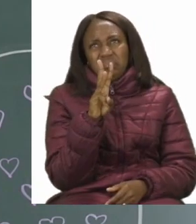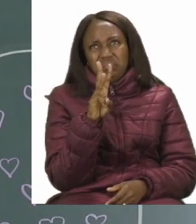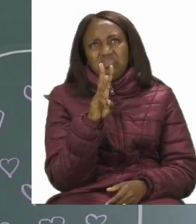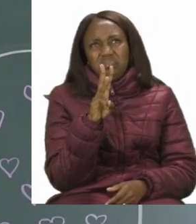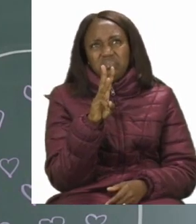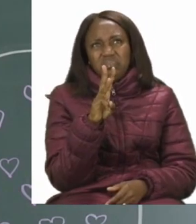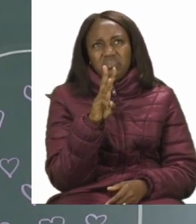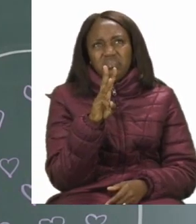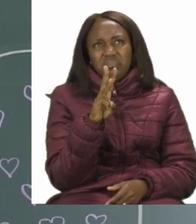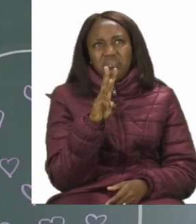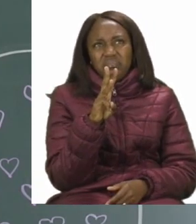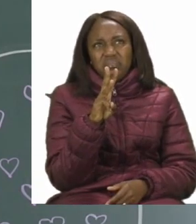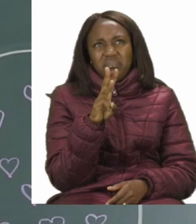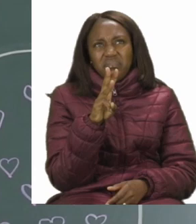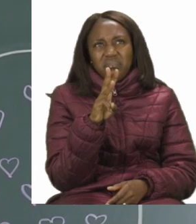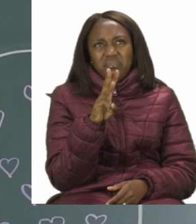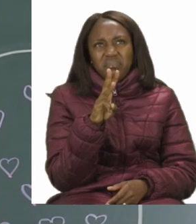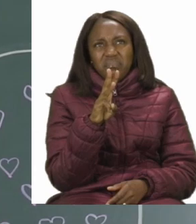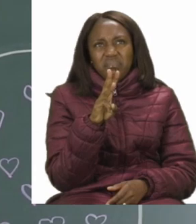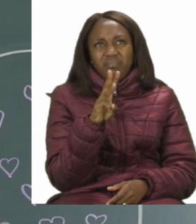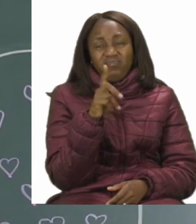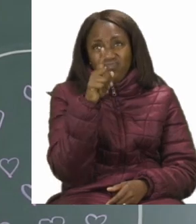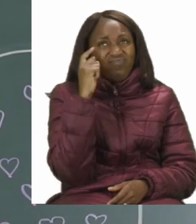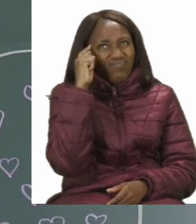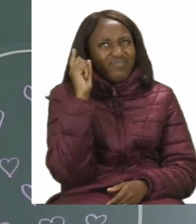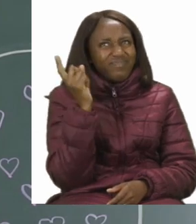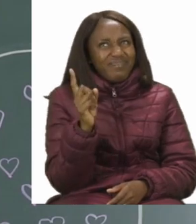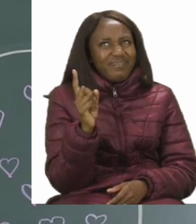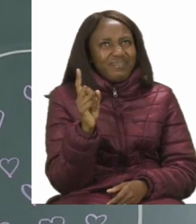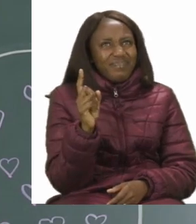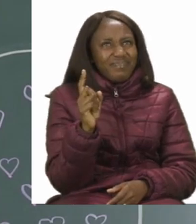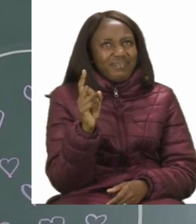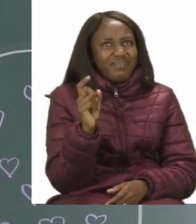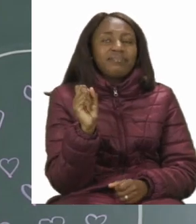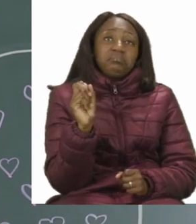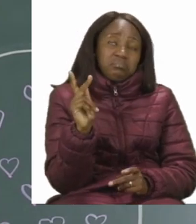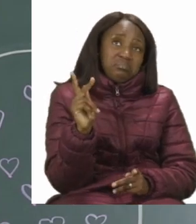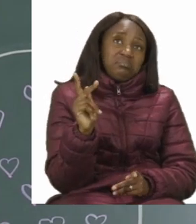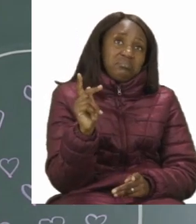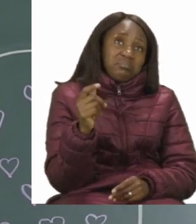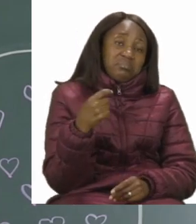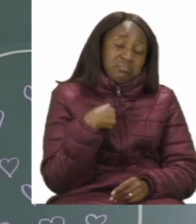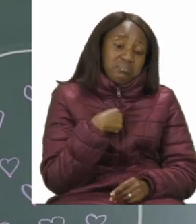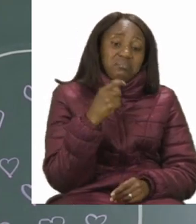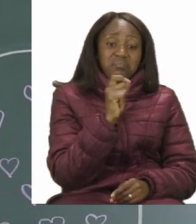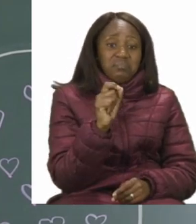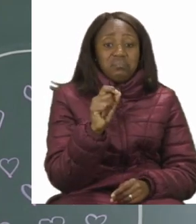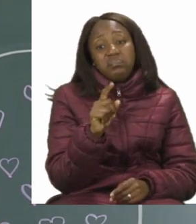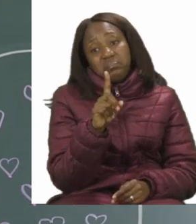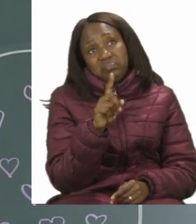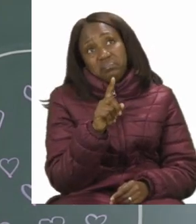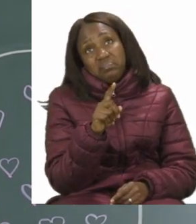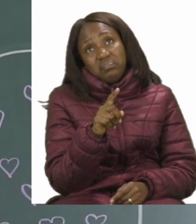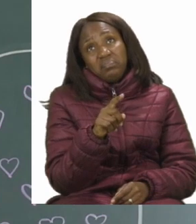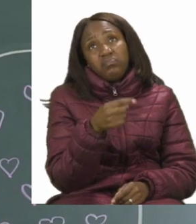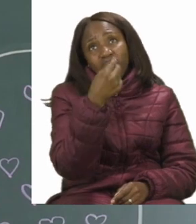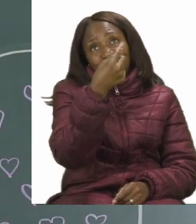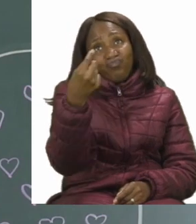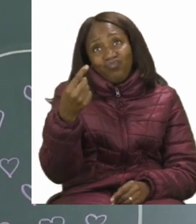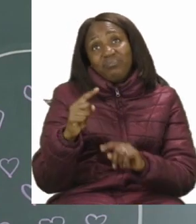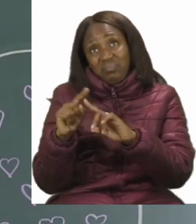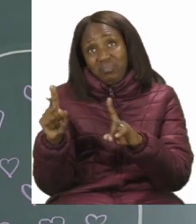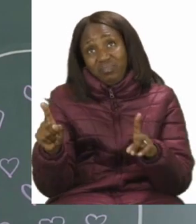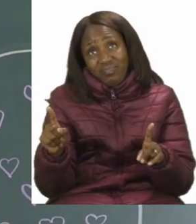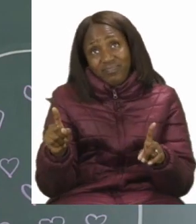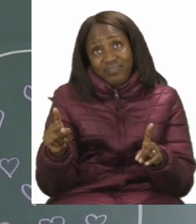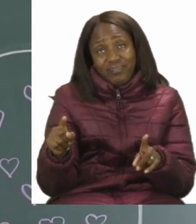13-ish, I think. What do you think? Okay, so whatever you think, you can write your